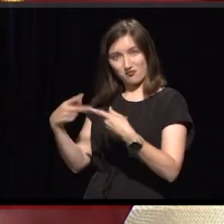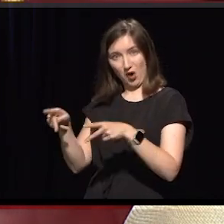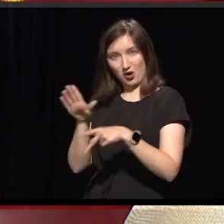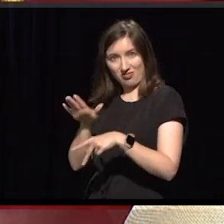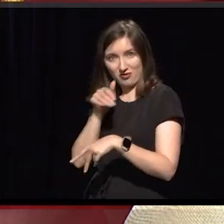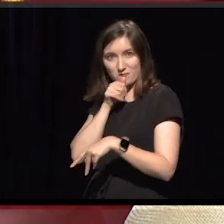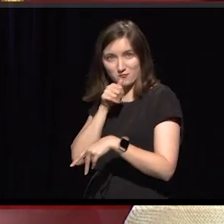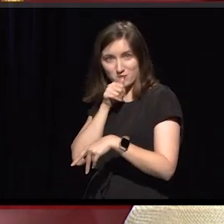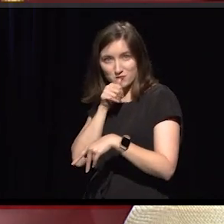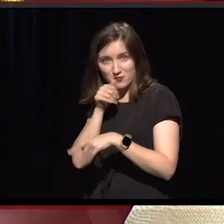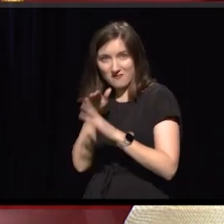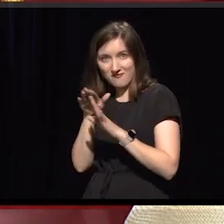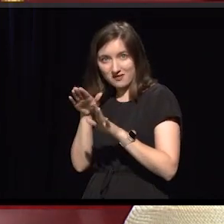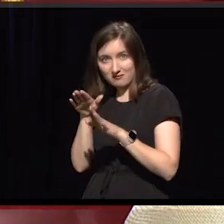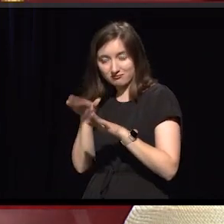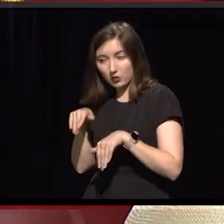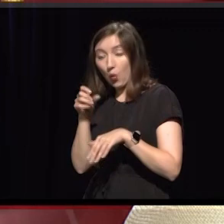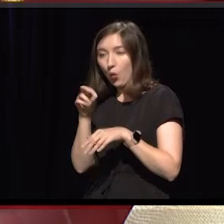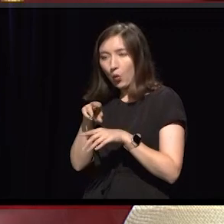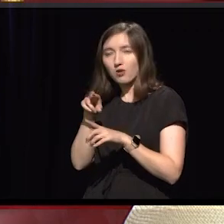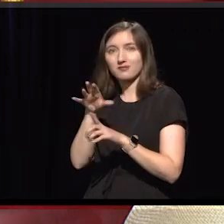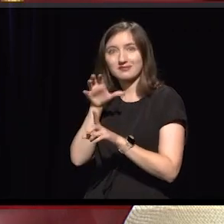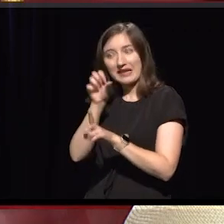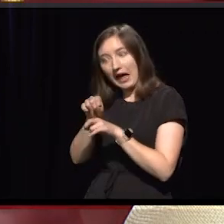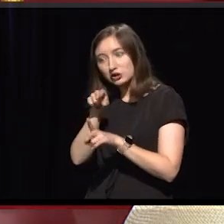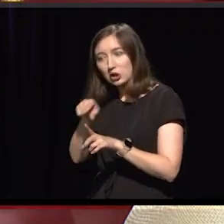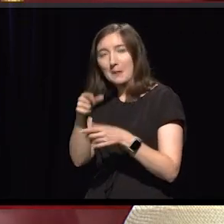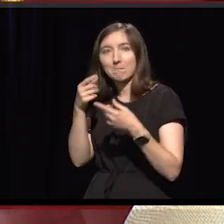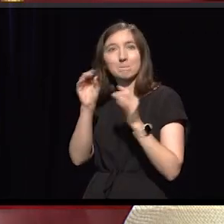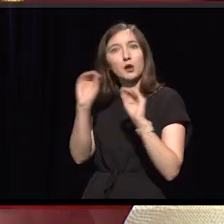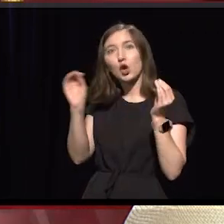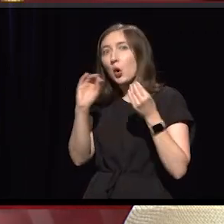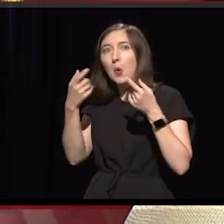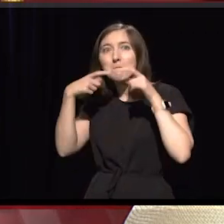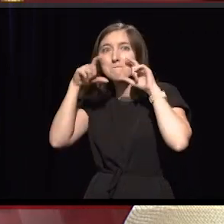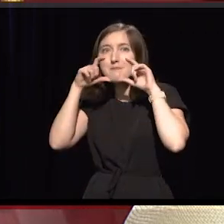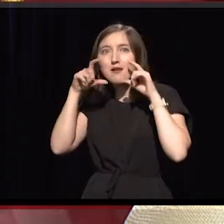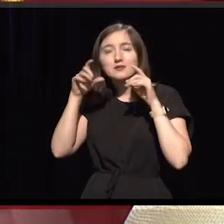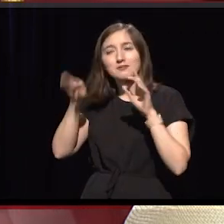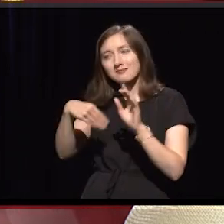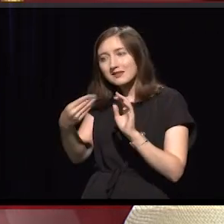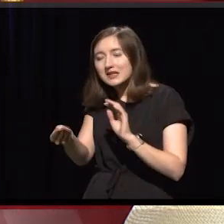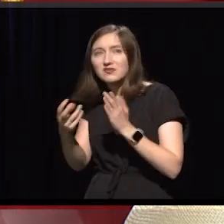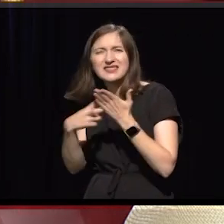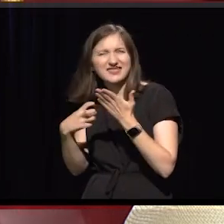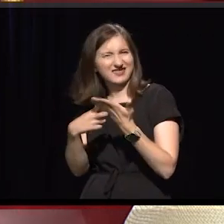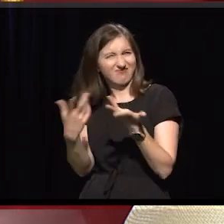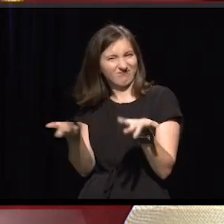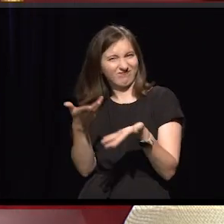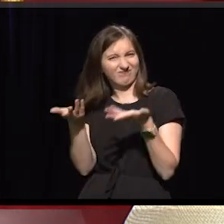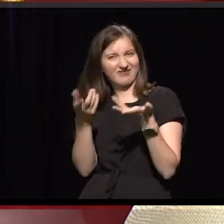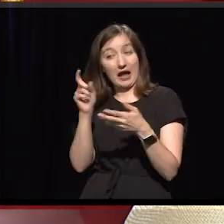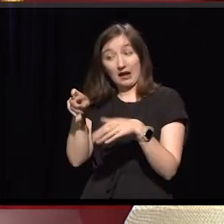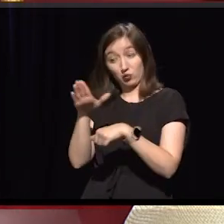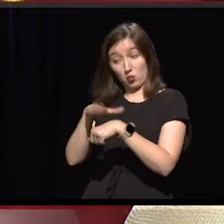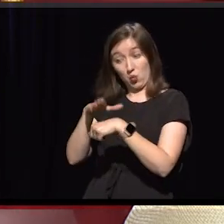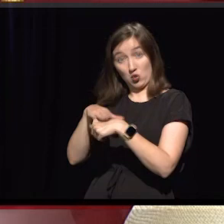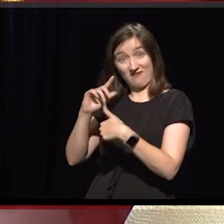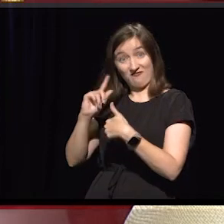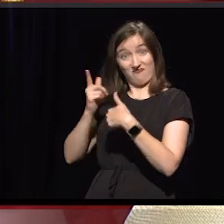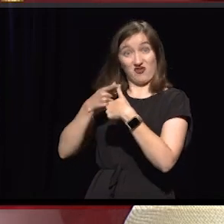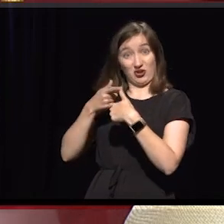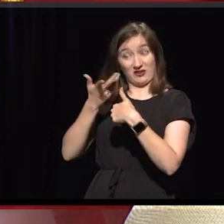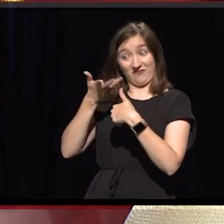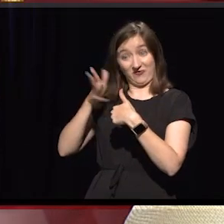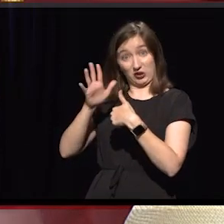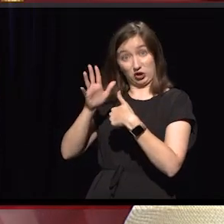for $250, particularly when you have to give him a warning. That's very, very hard to do. Easier with the business, but